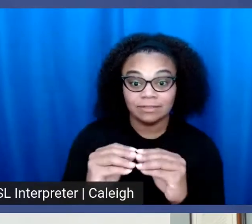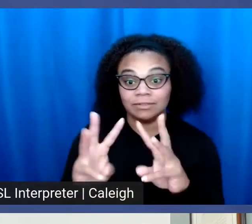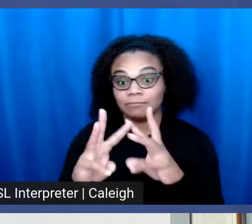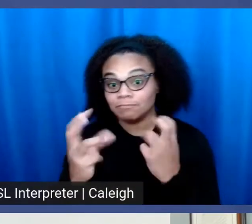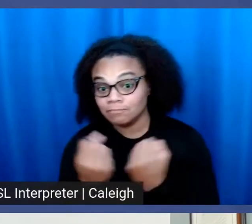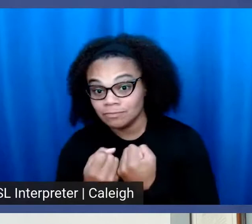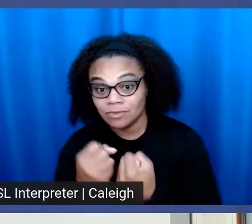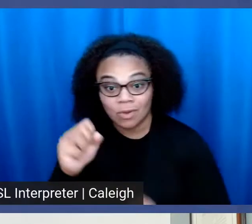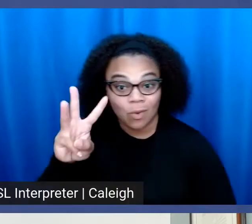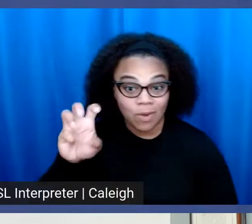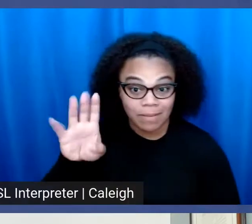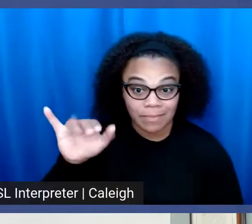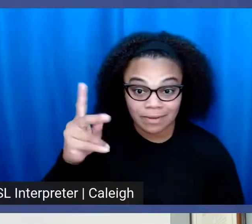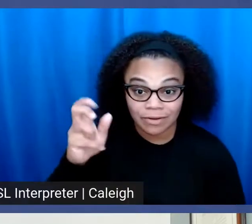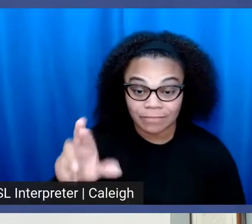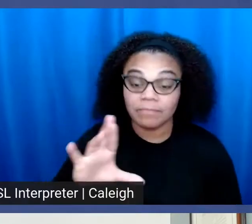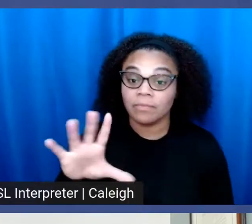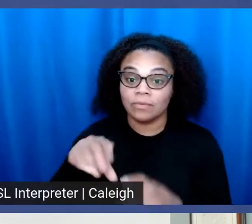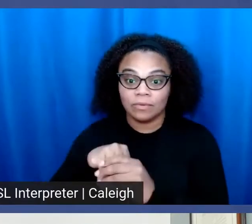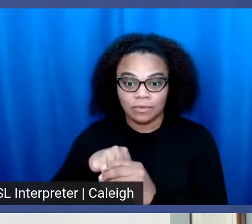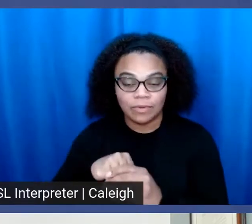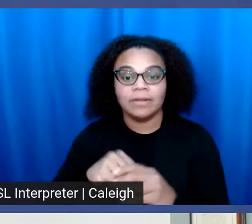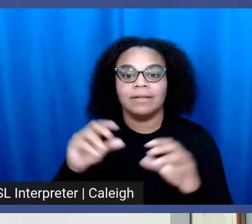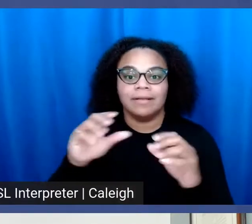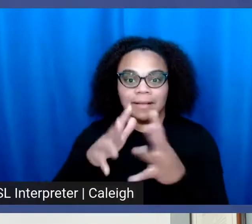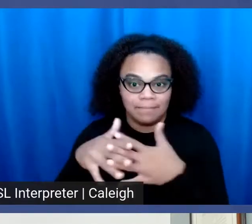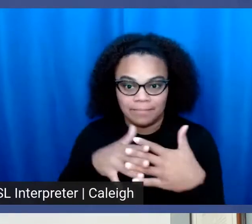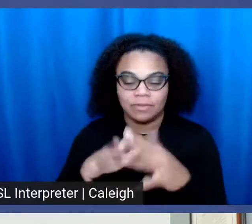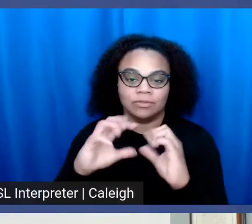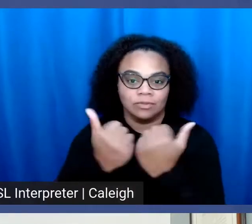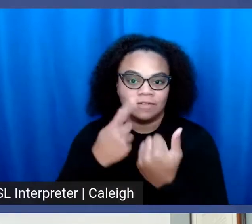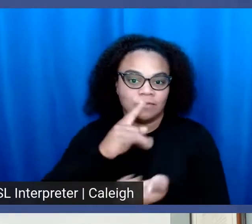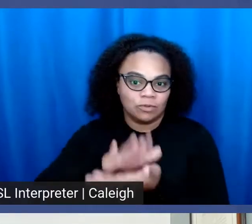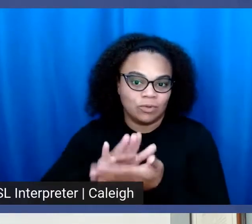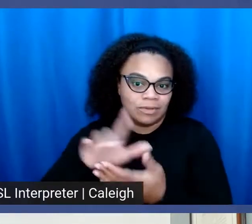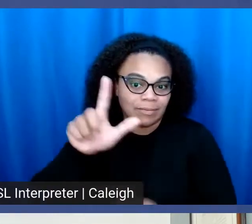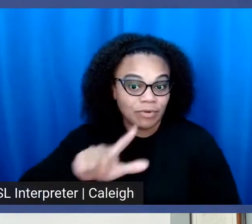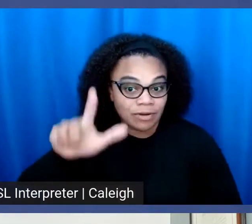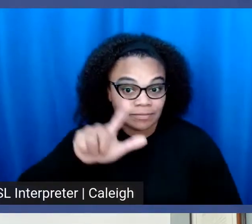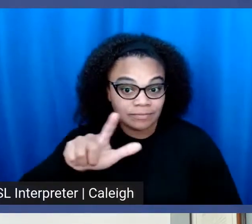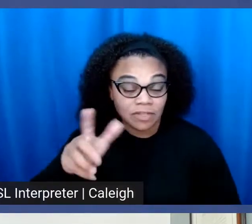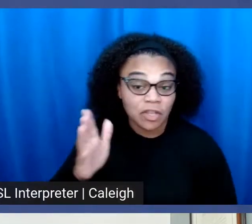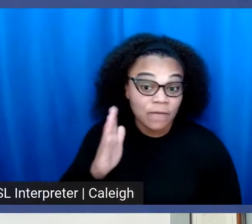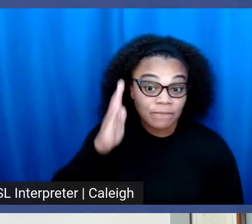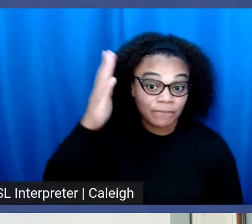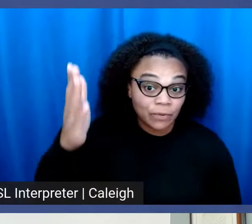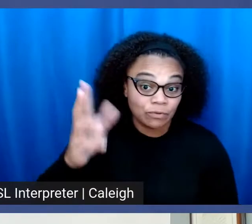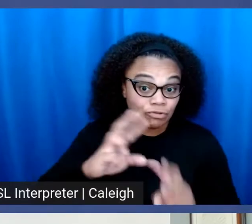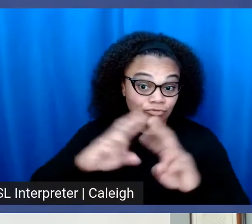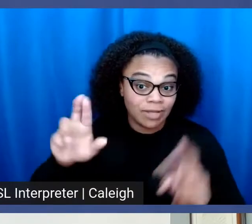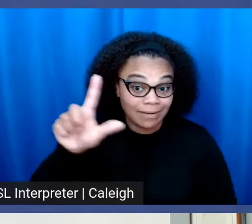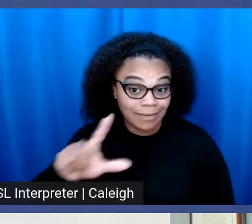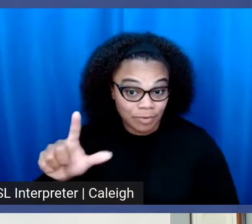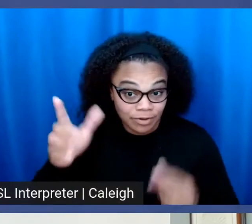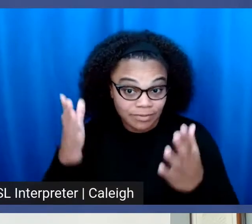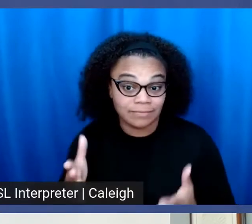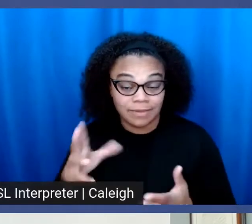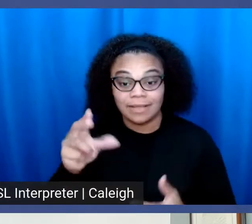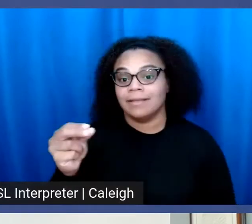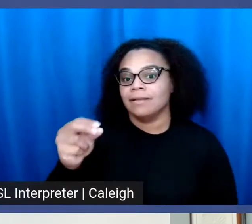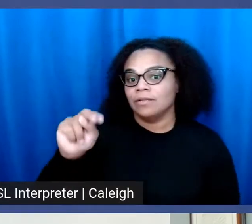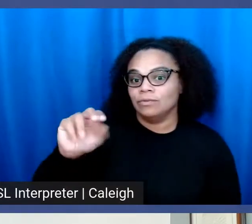the American Association of School Librarians, Future Ready Librarians, and the New Jersey Association of